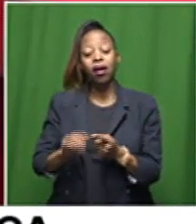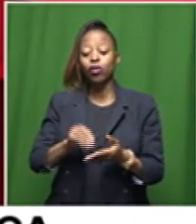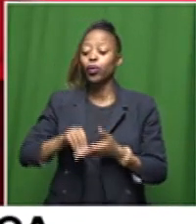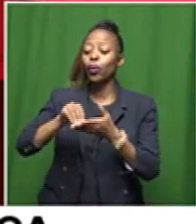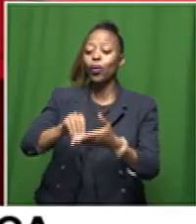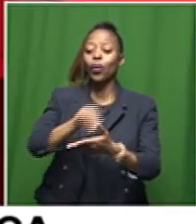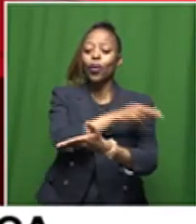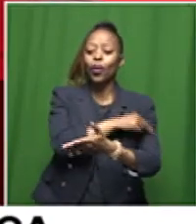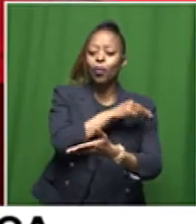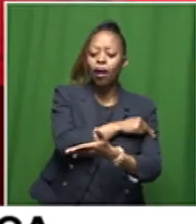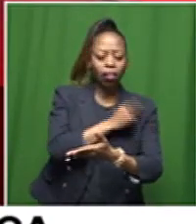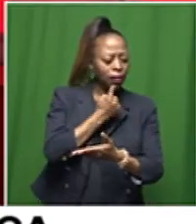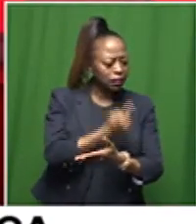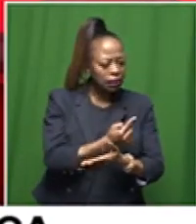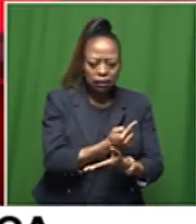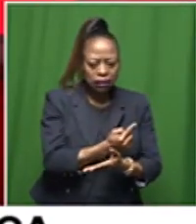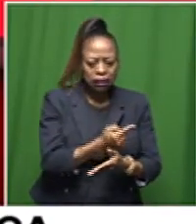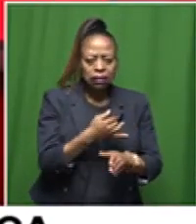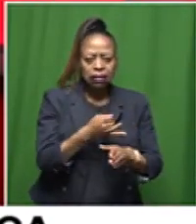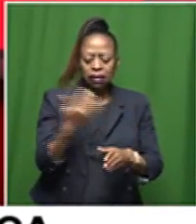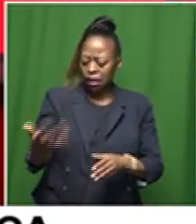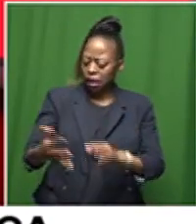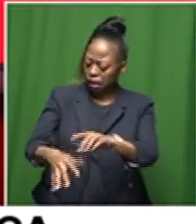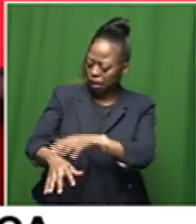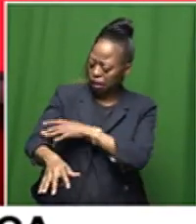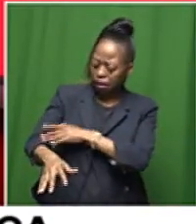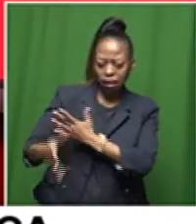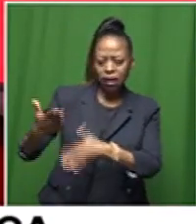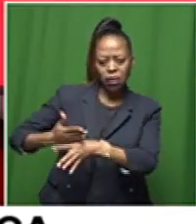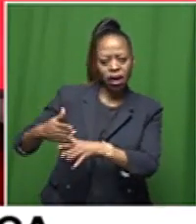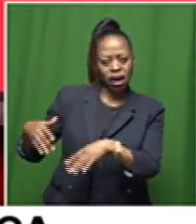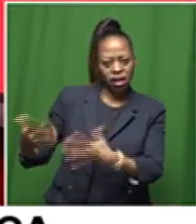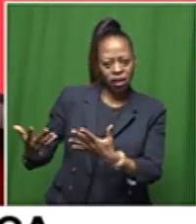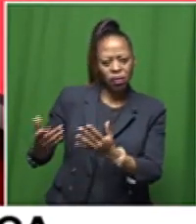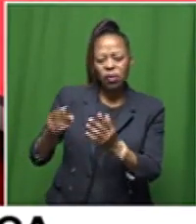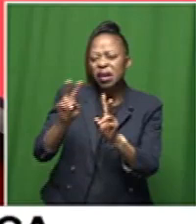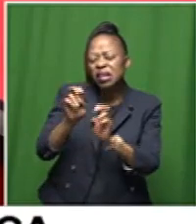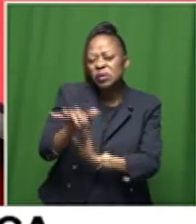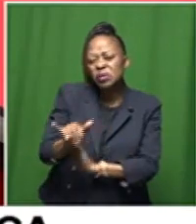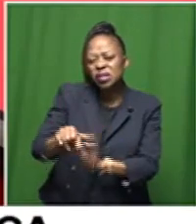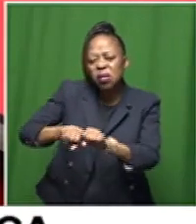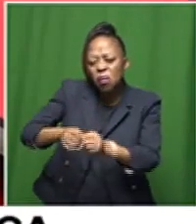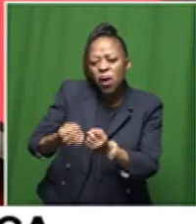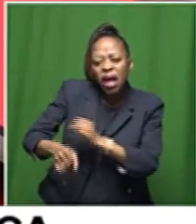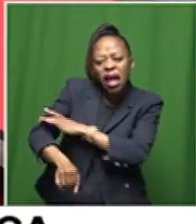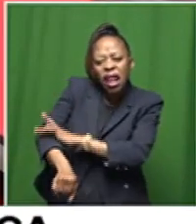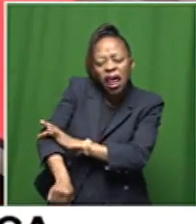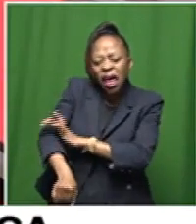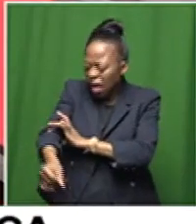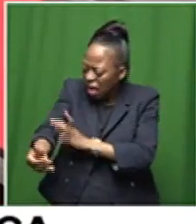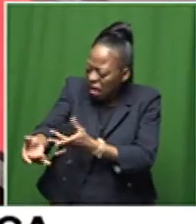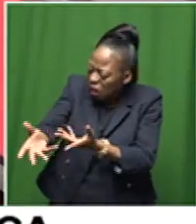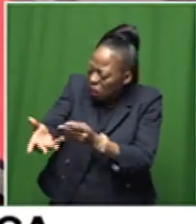yourself in hospital. They tell you that you've got injuries to your right hand. What specifically do they say is an issue? Is it a broken bone? Is it tendons that